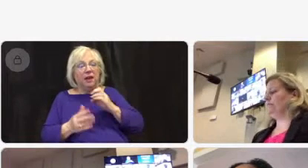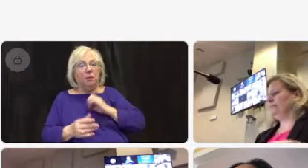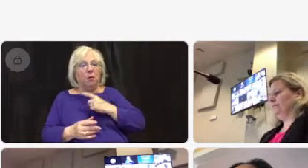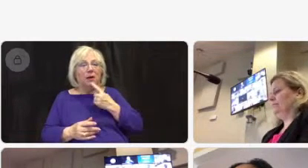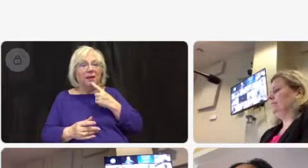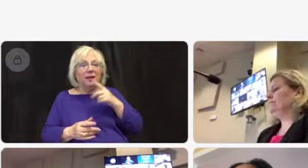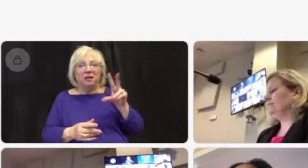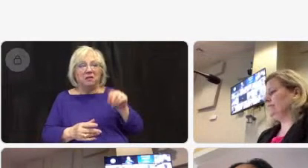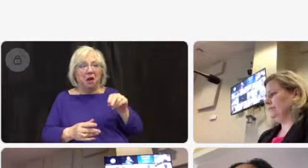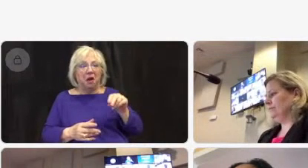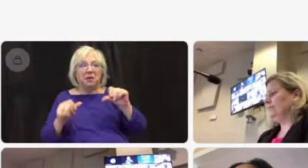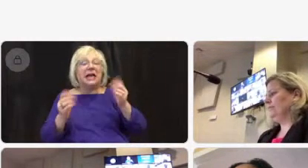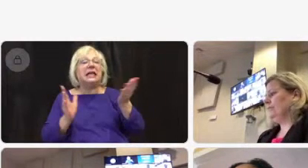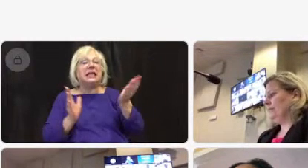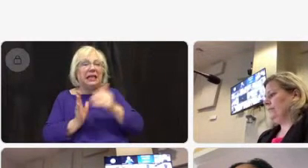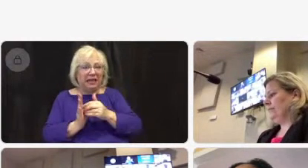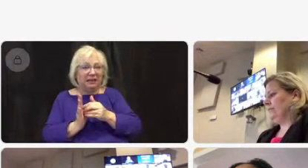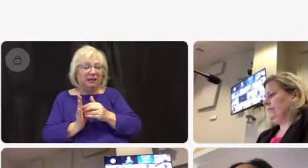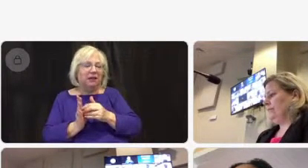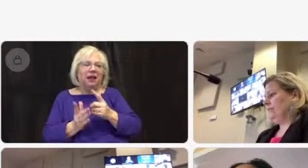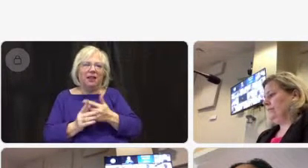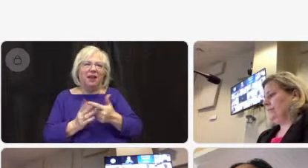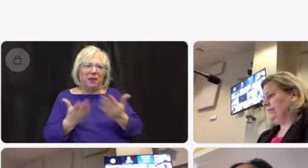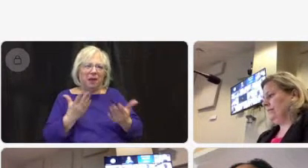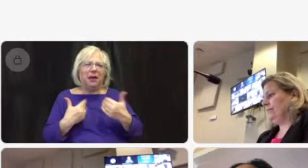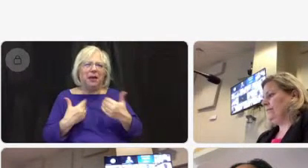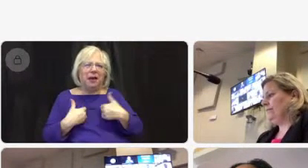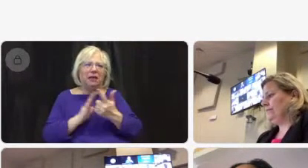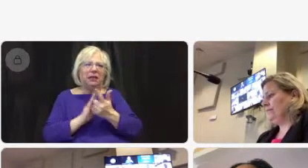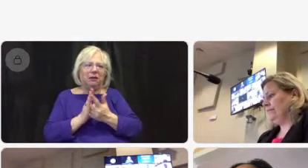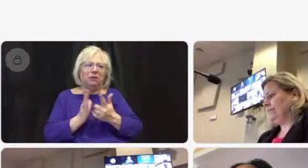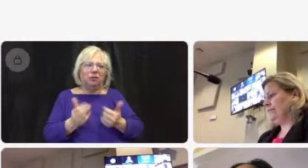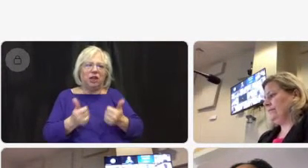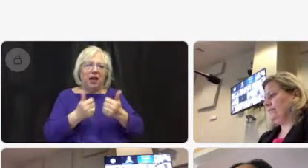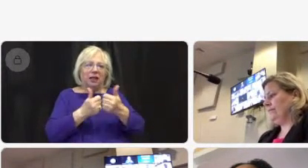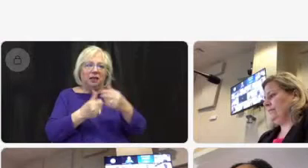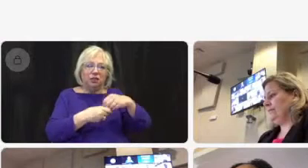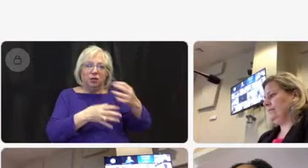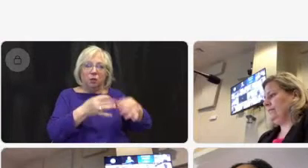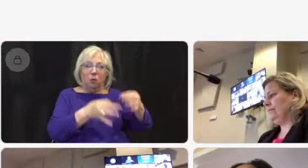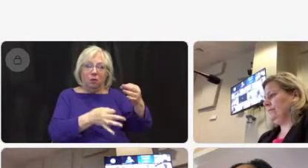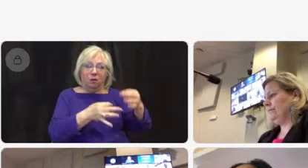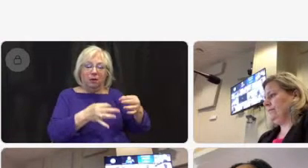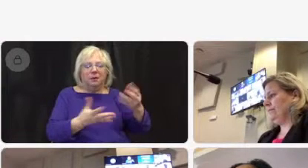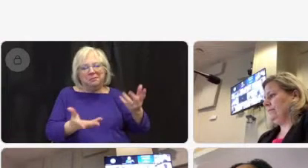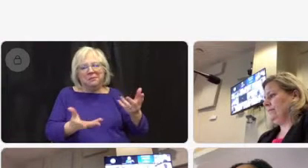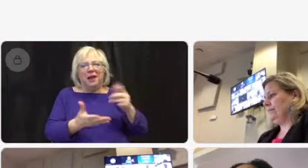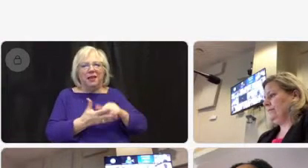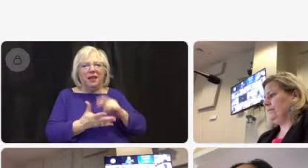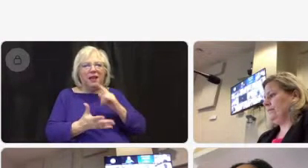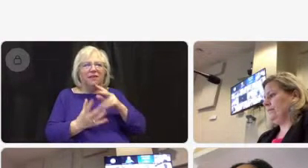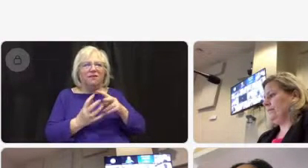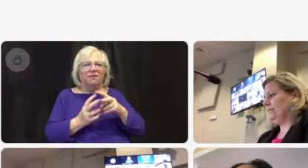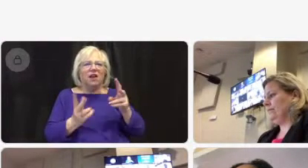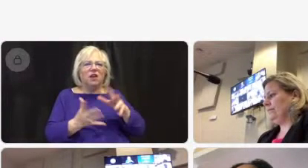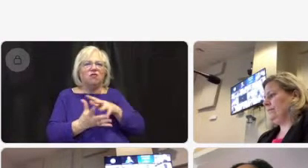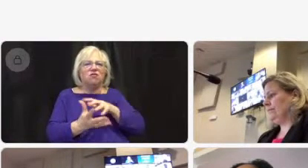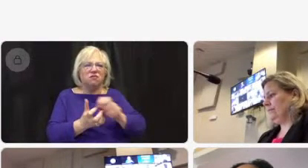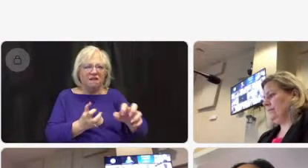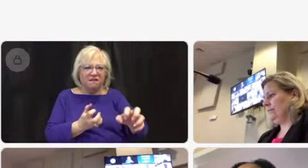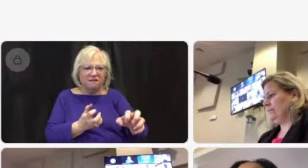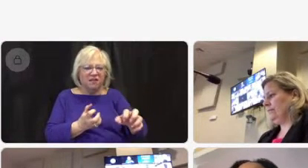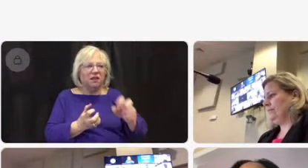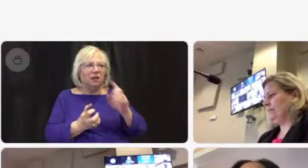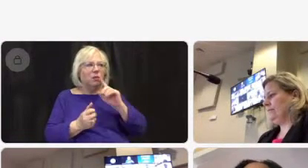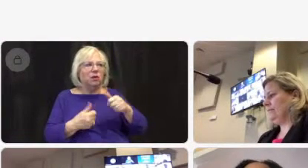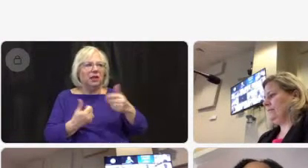again, then there probably would be a legal challenge. And again, that's very rough, so we'll get